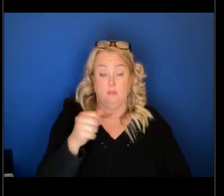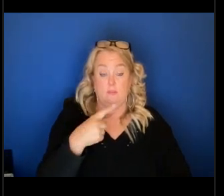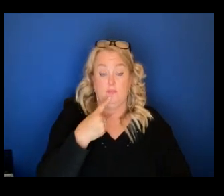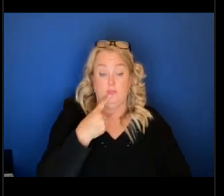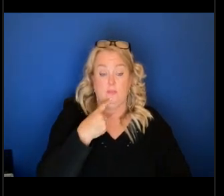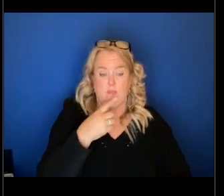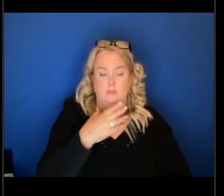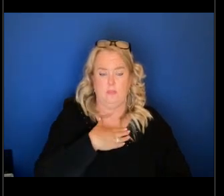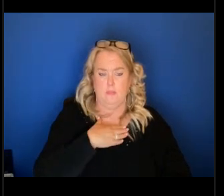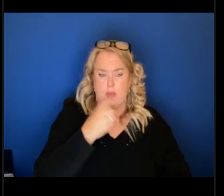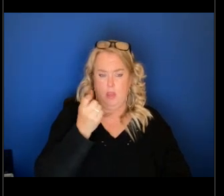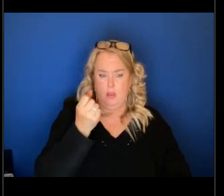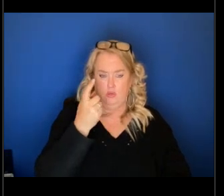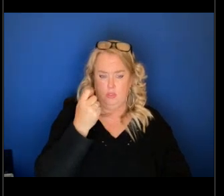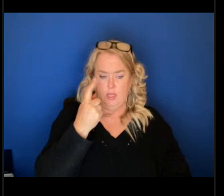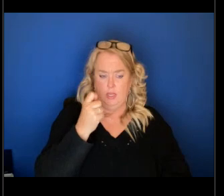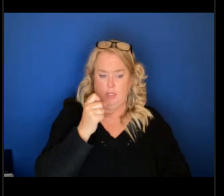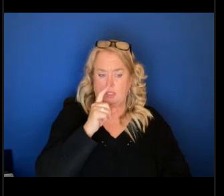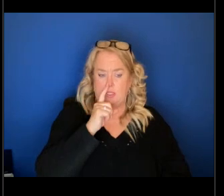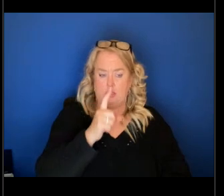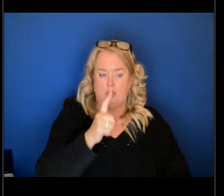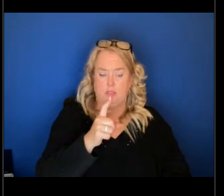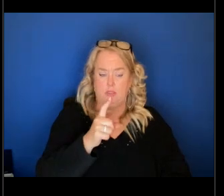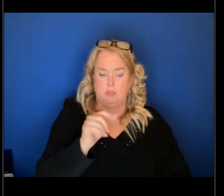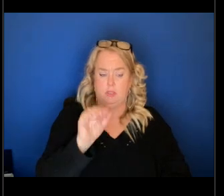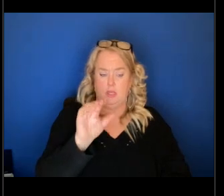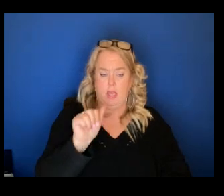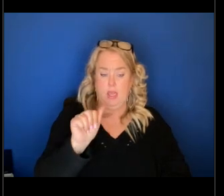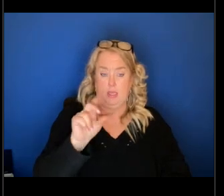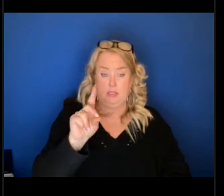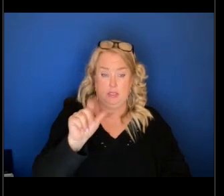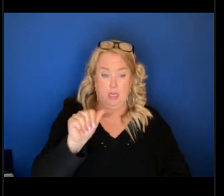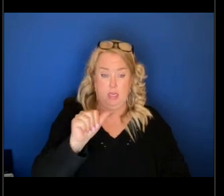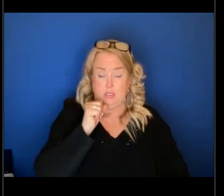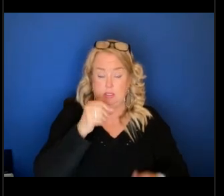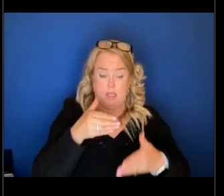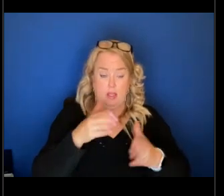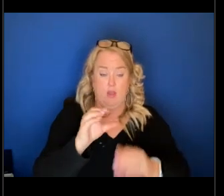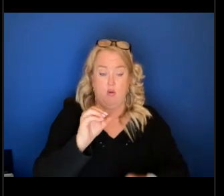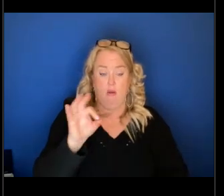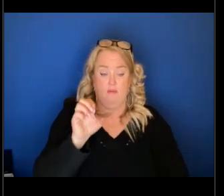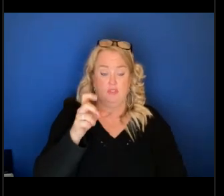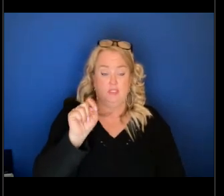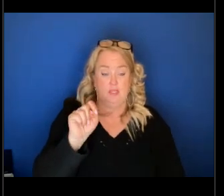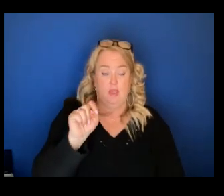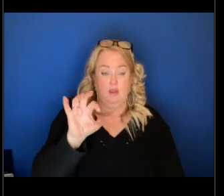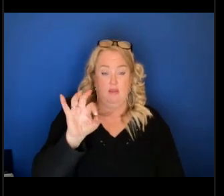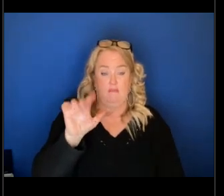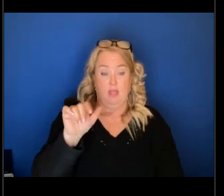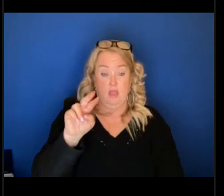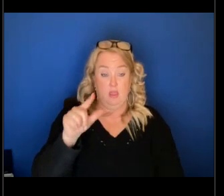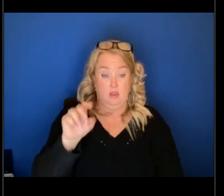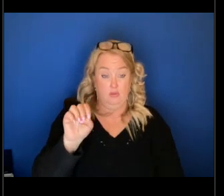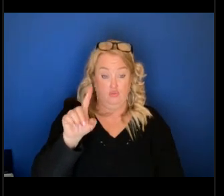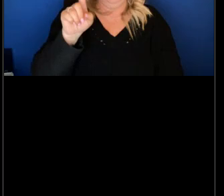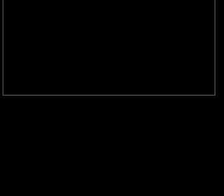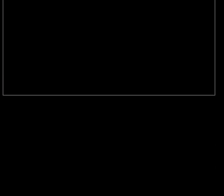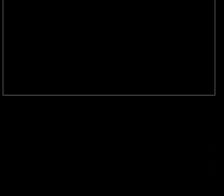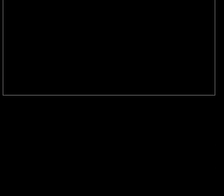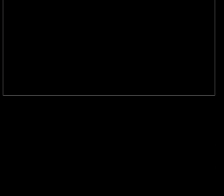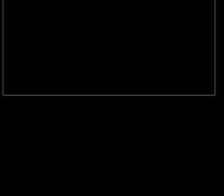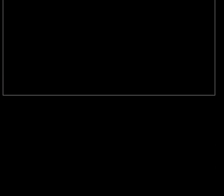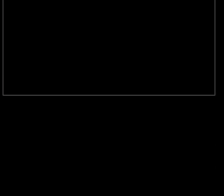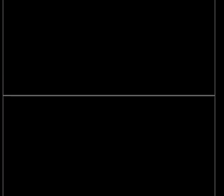my understanding ADA does not allow offset flanges. Can you address this? And if it needs